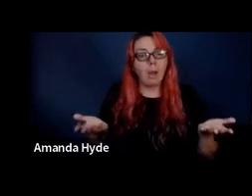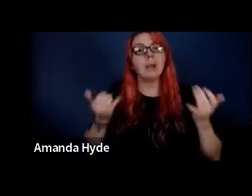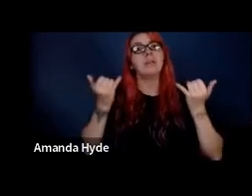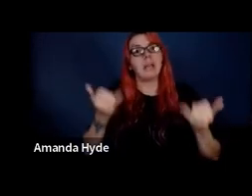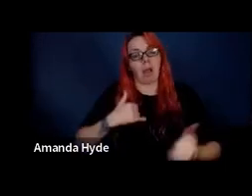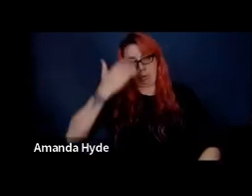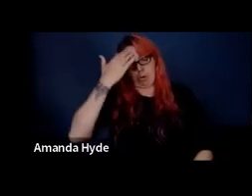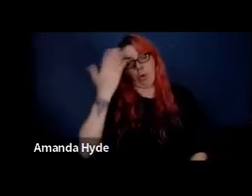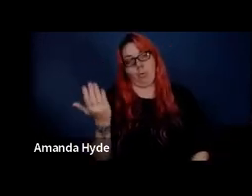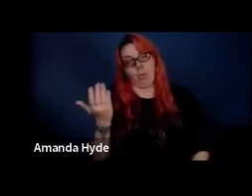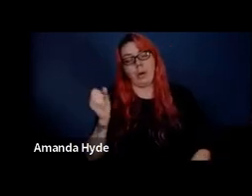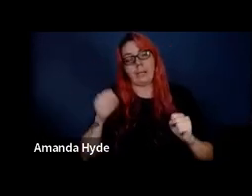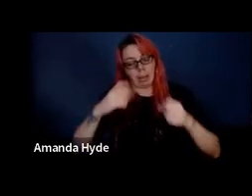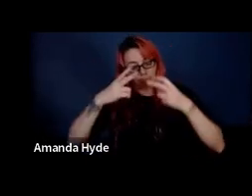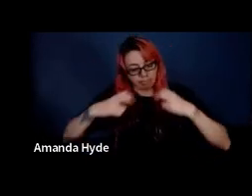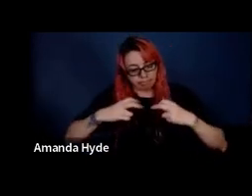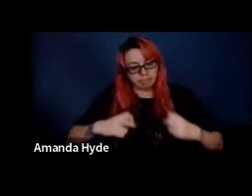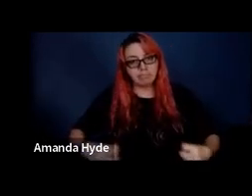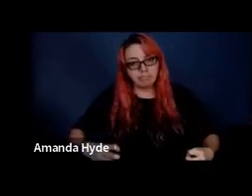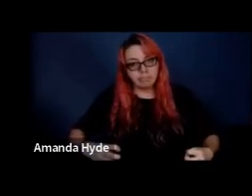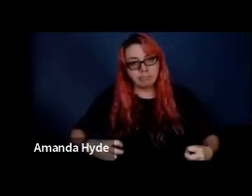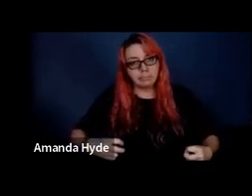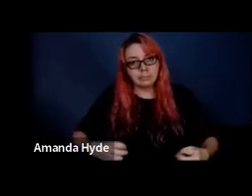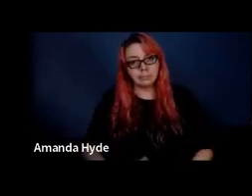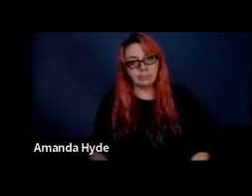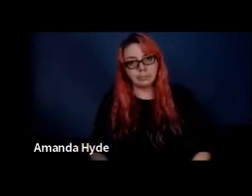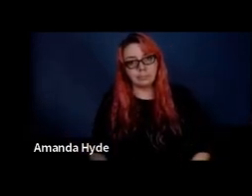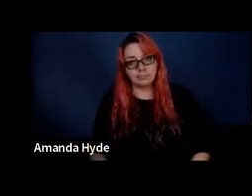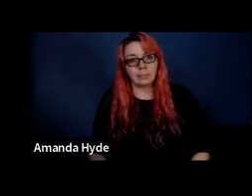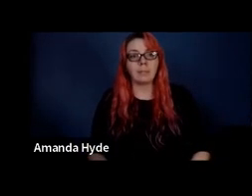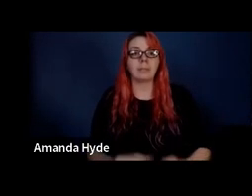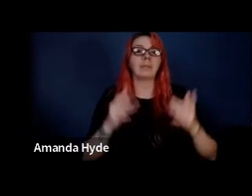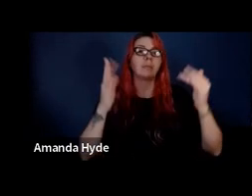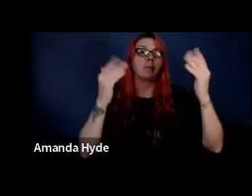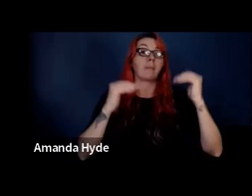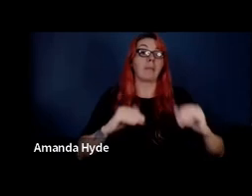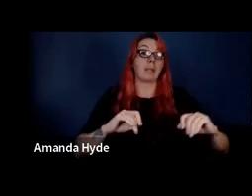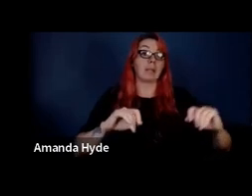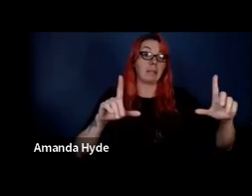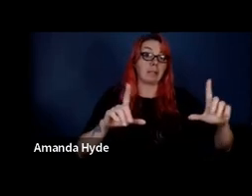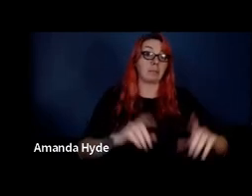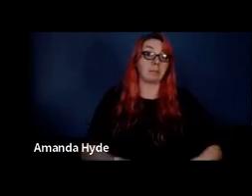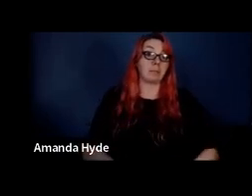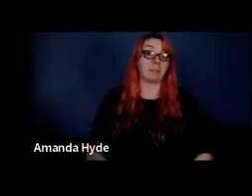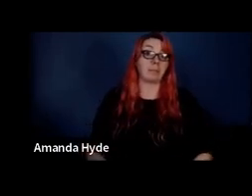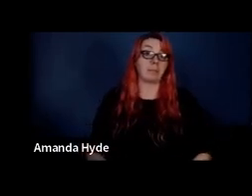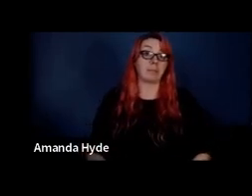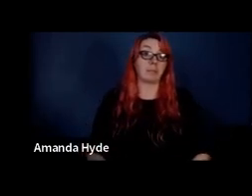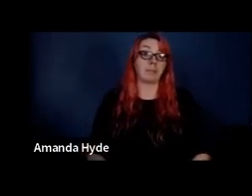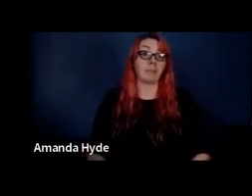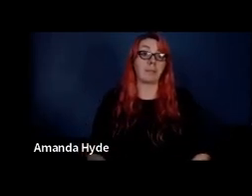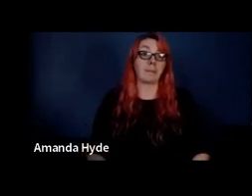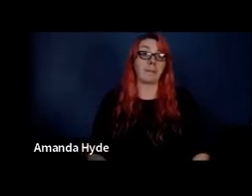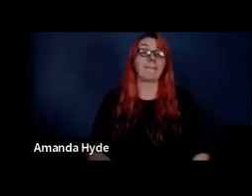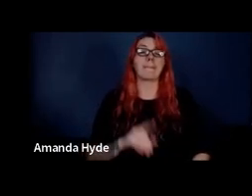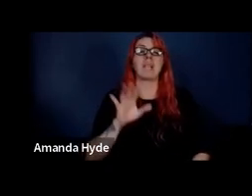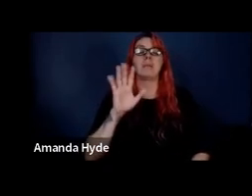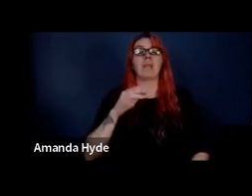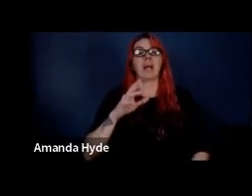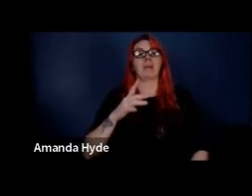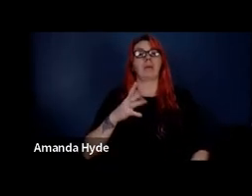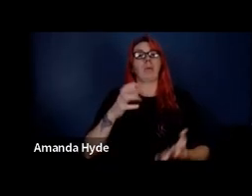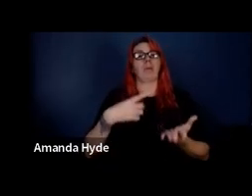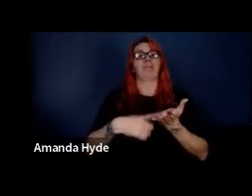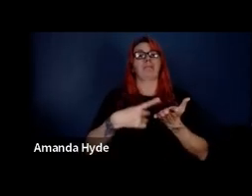also quite specifically, if I just go to the next slide, when we start to now look at history, and